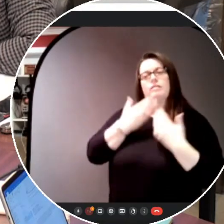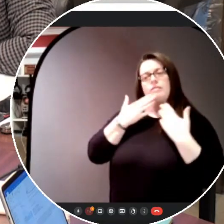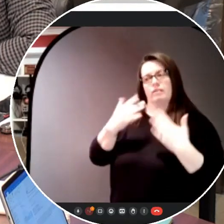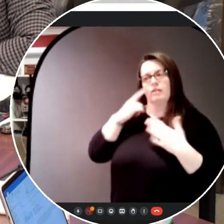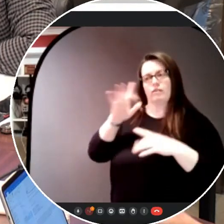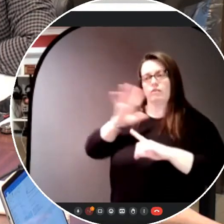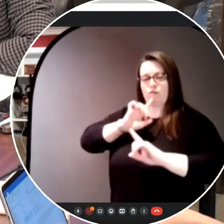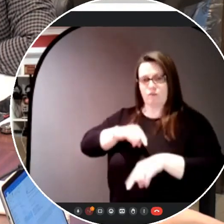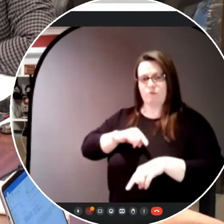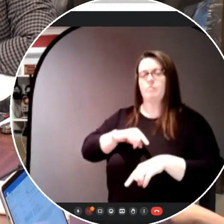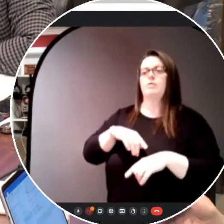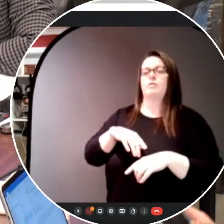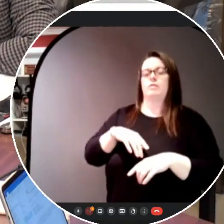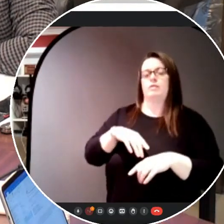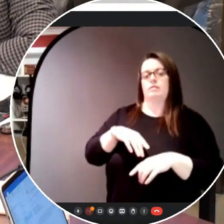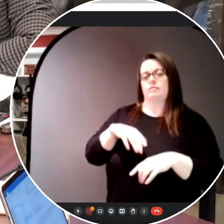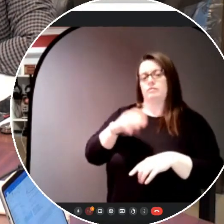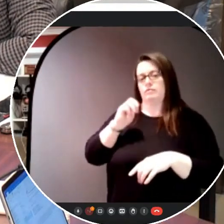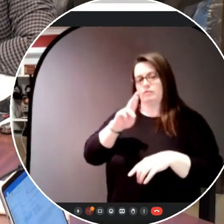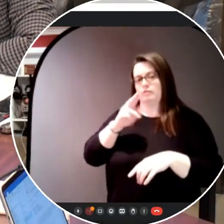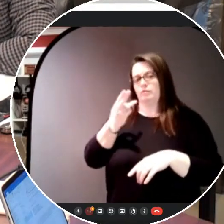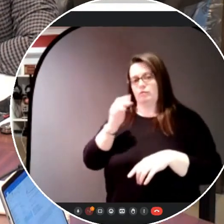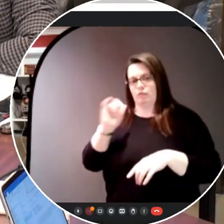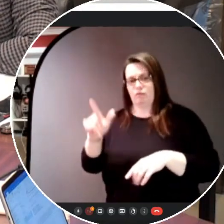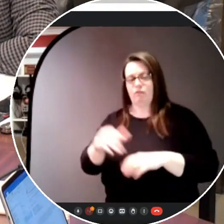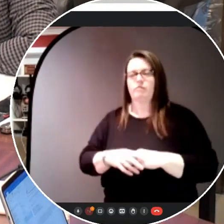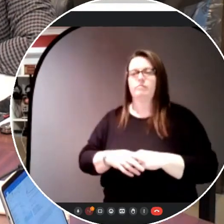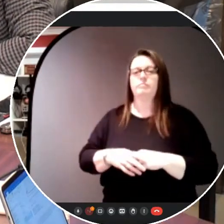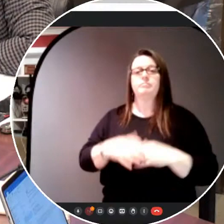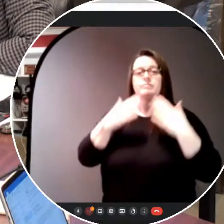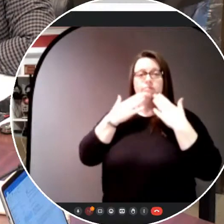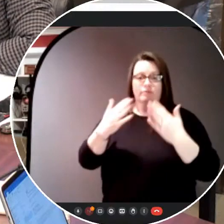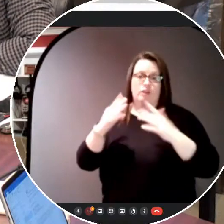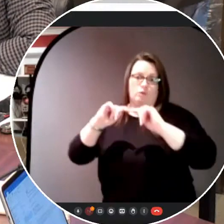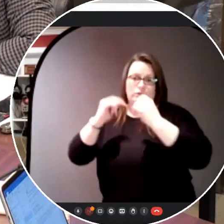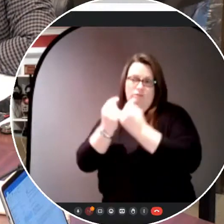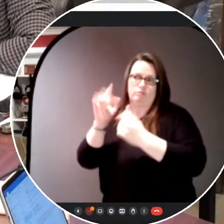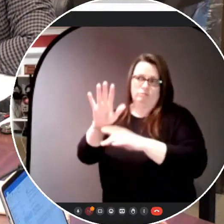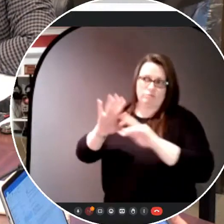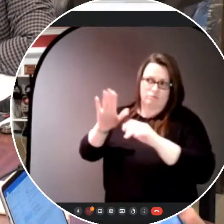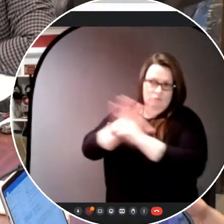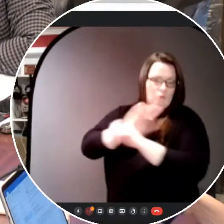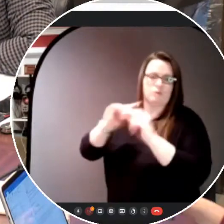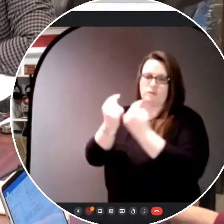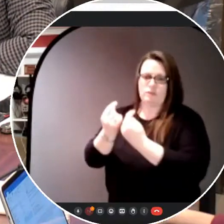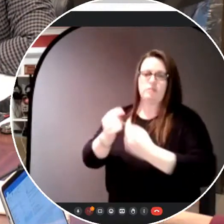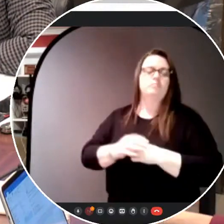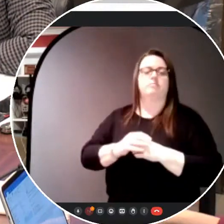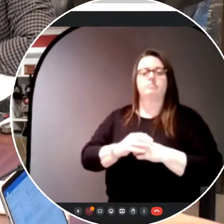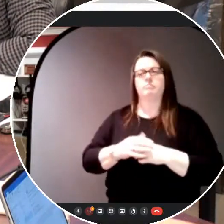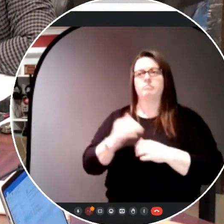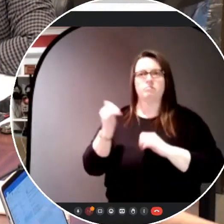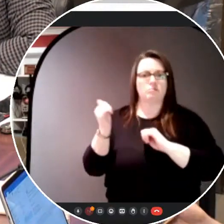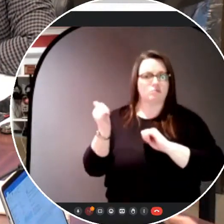Mr. Hall. Thank you to the team, whole team, all the specialists at